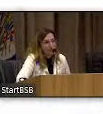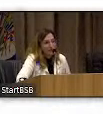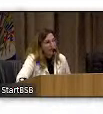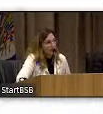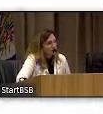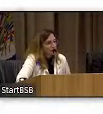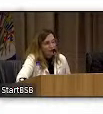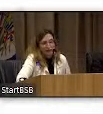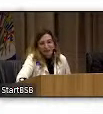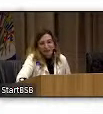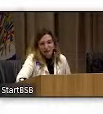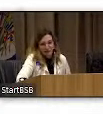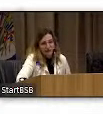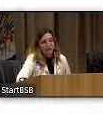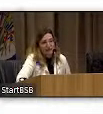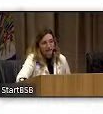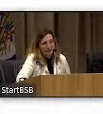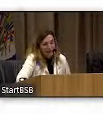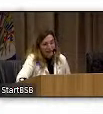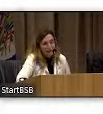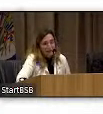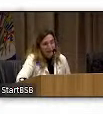the rest of,